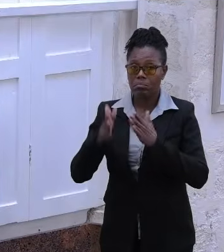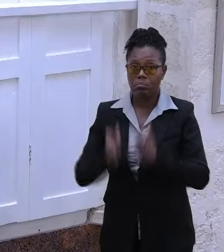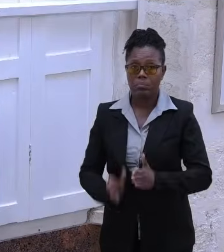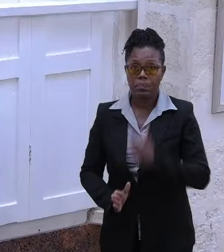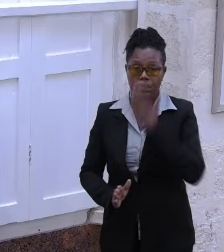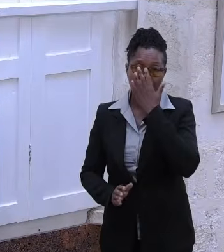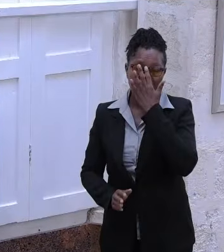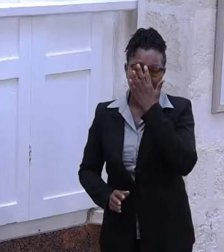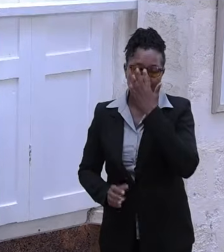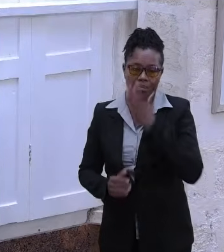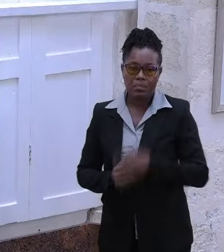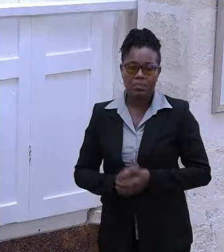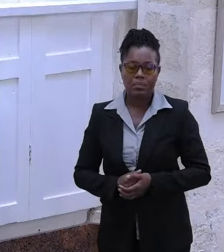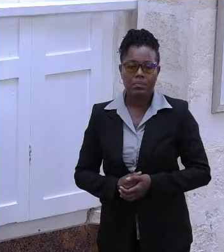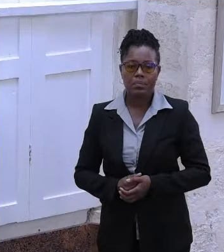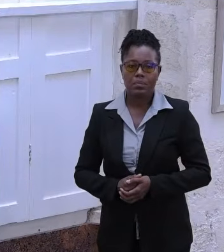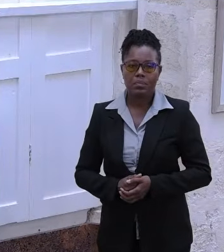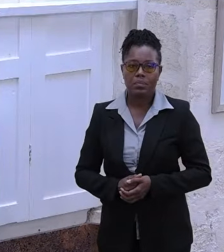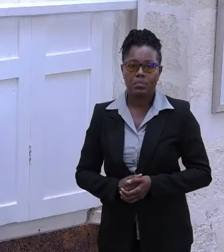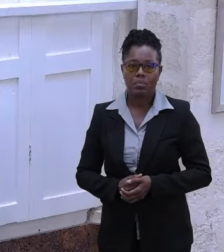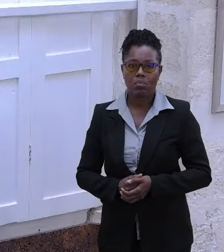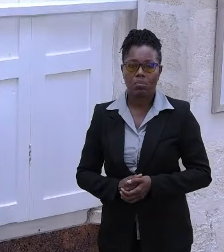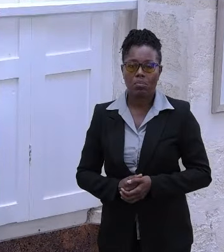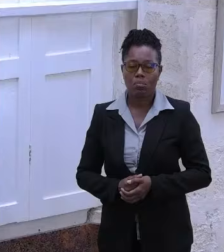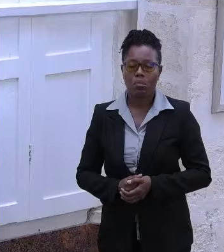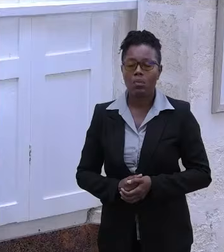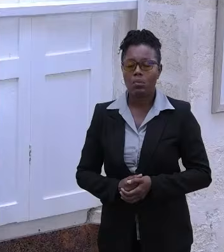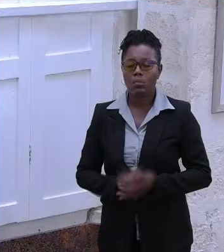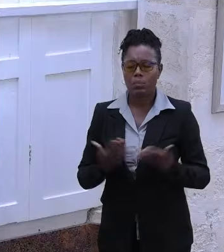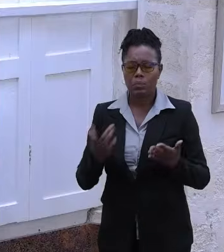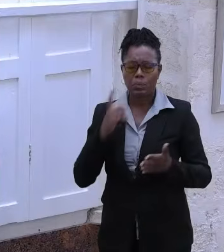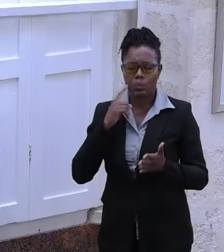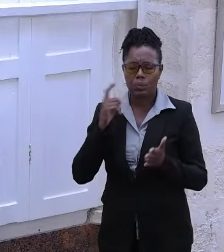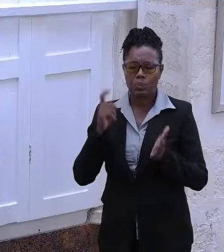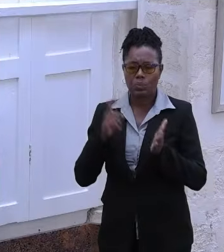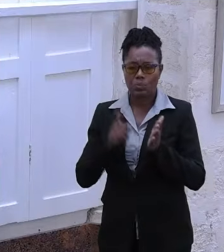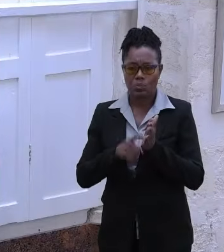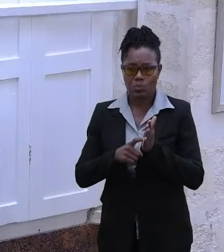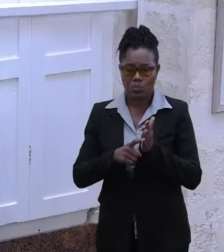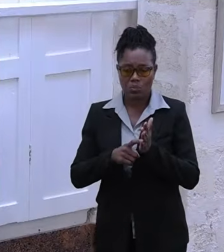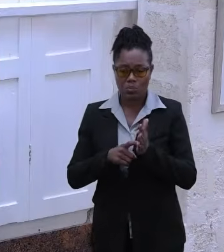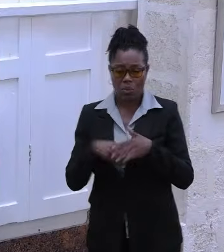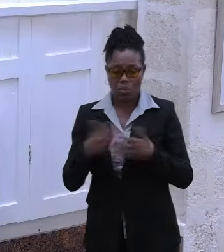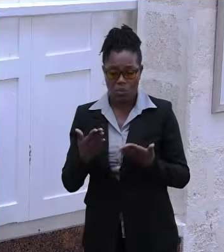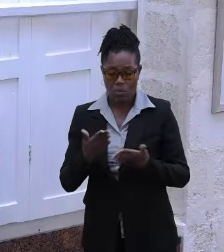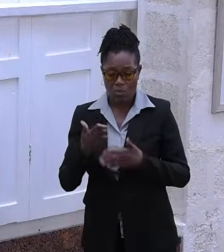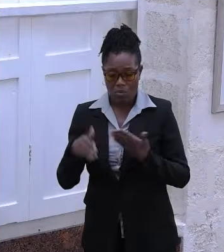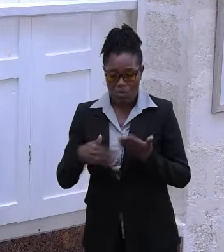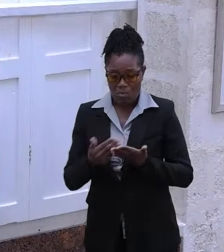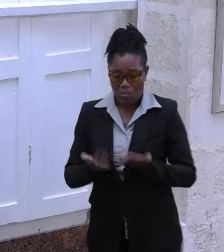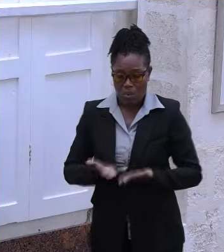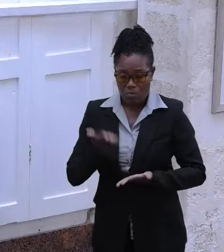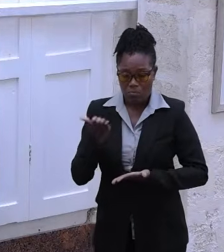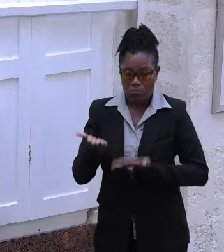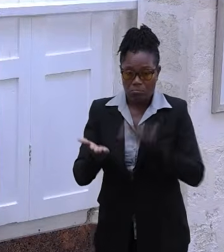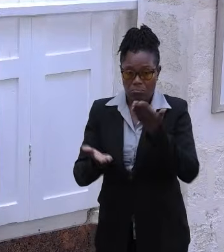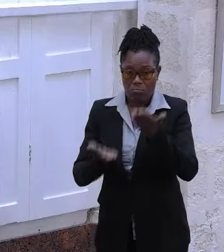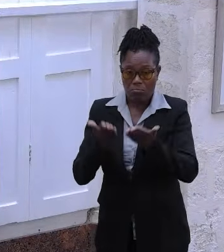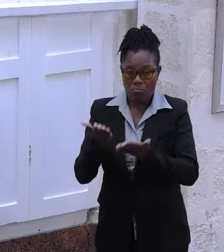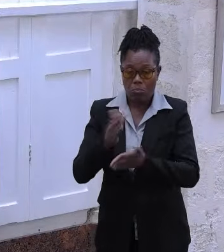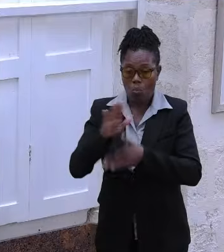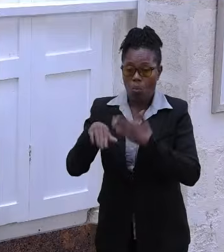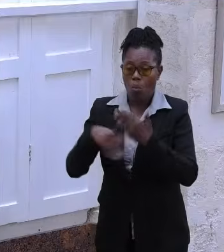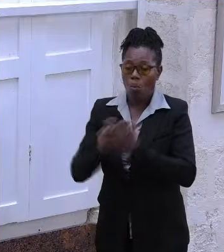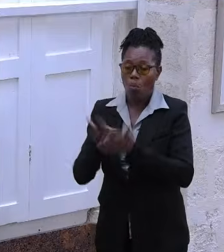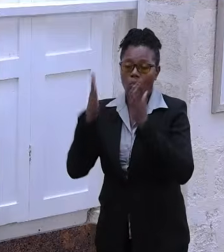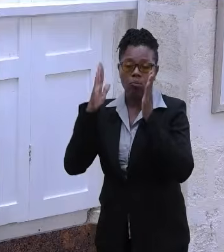One of the things I recognize with the submissions, they all speak to